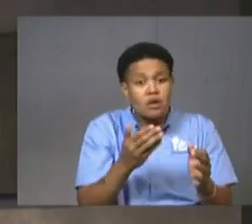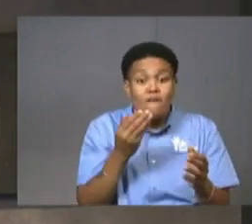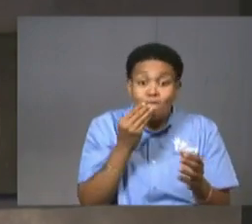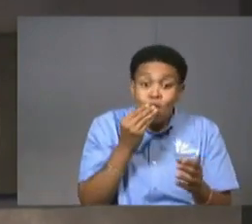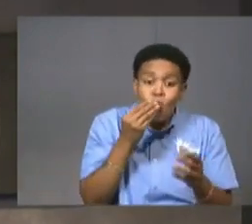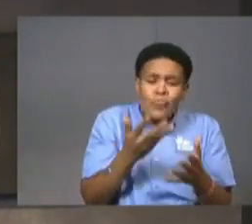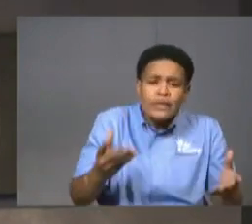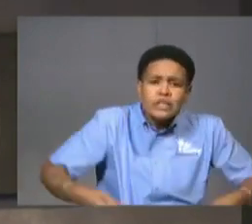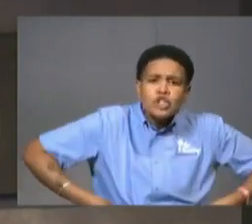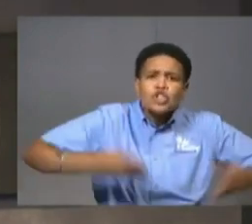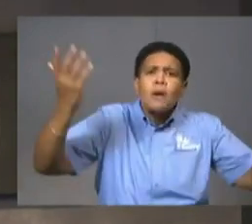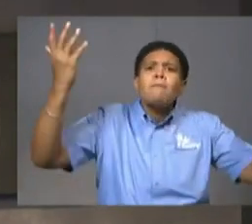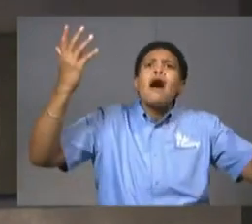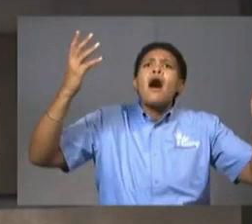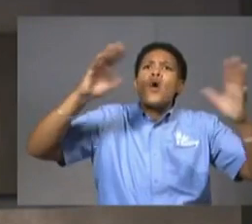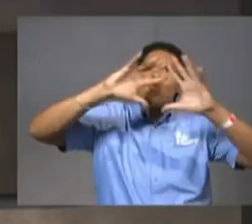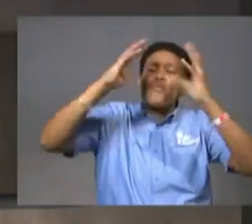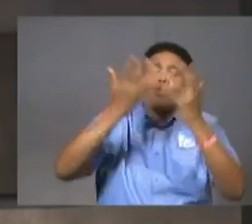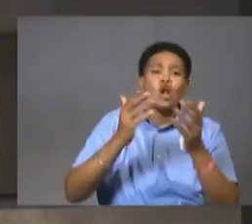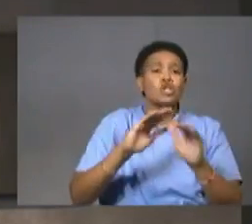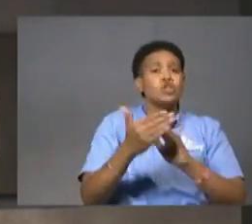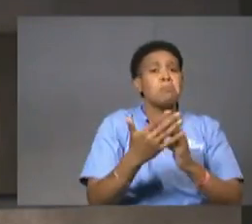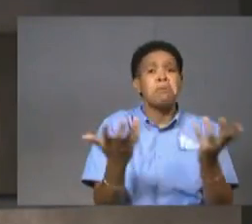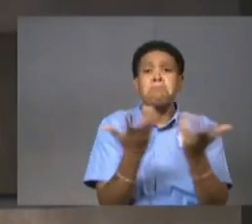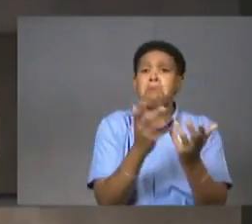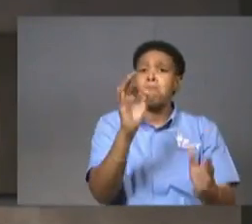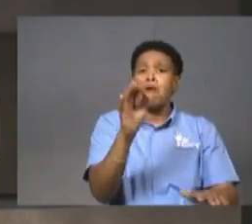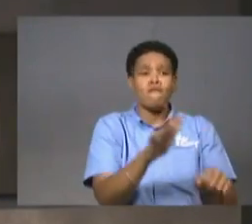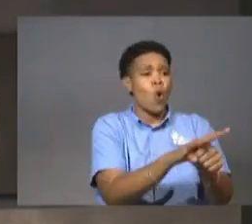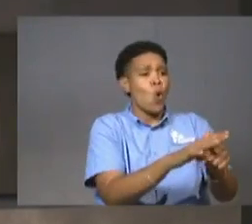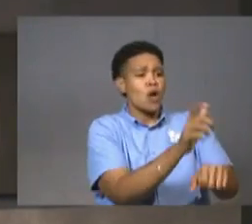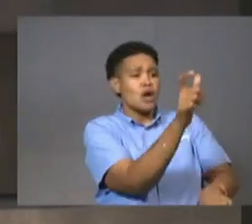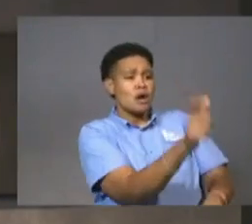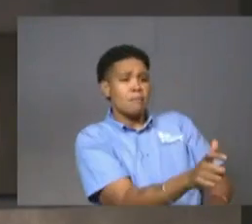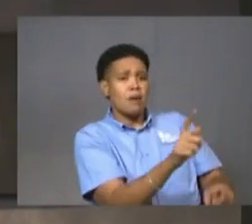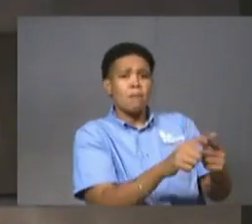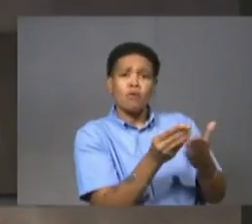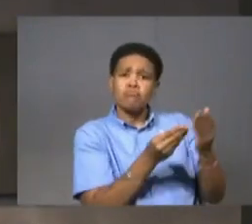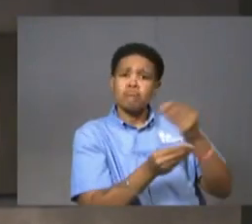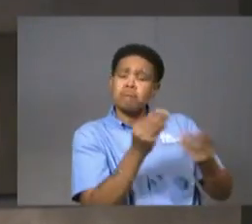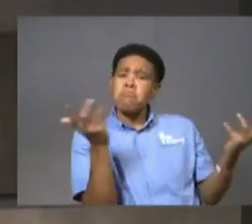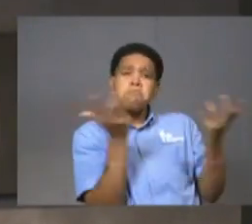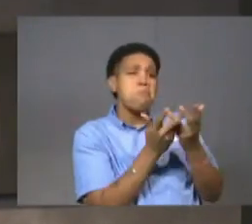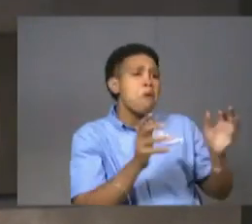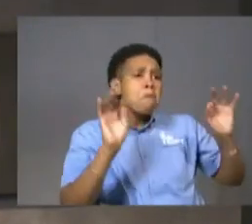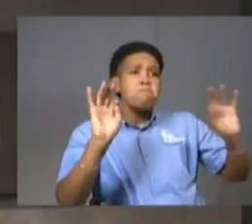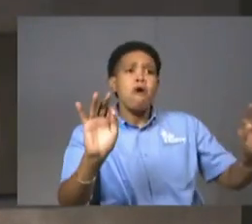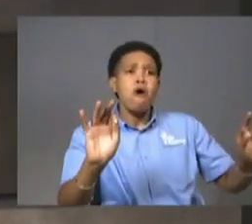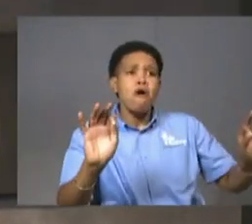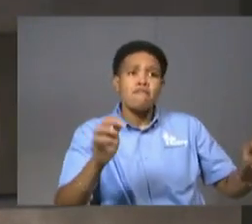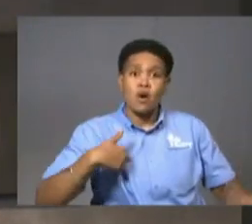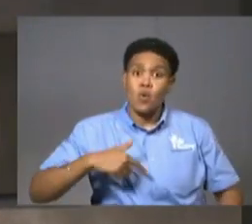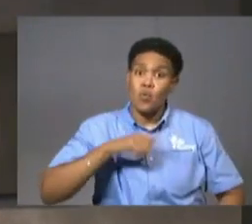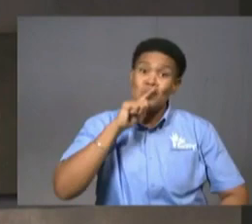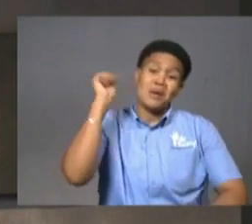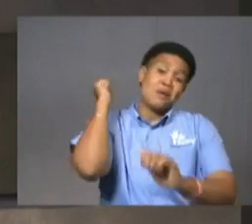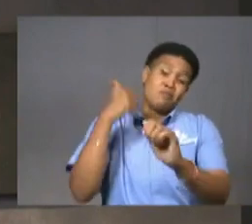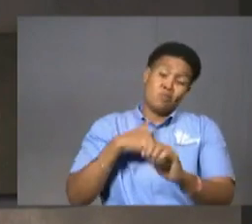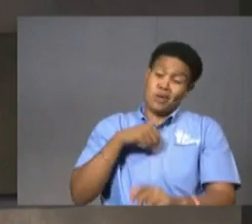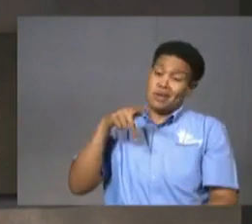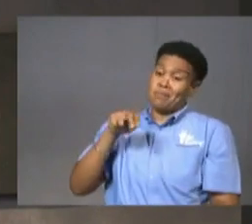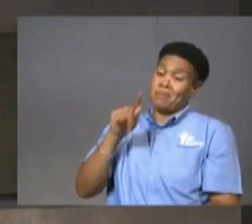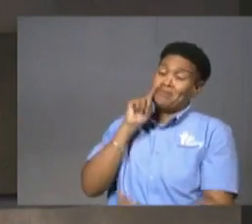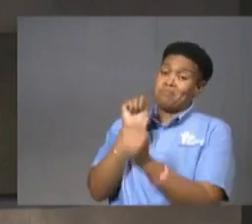Jamaica is well positioned economically and geographically to take advantage of that. We were the ones who passed the Special Economic Zones